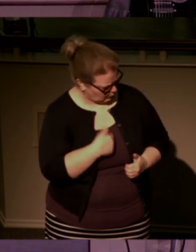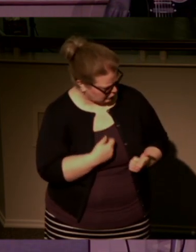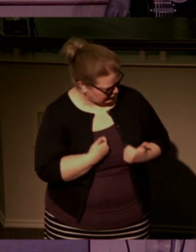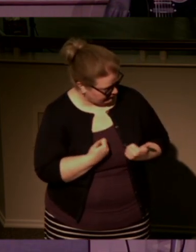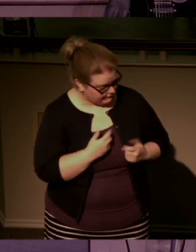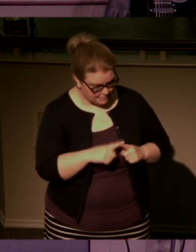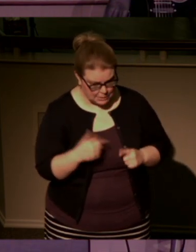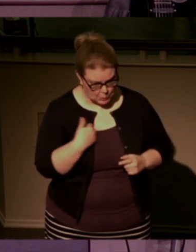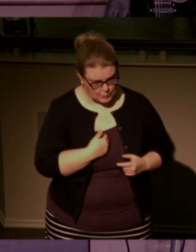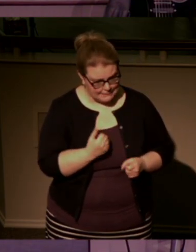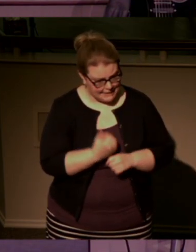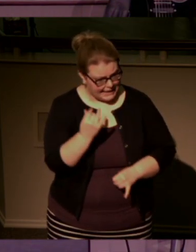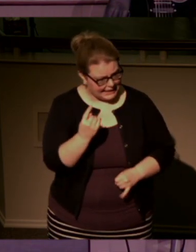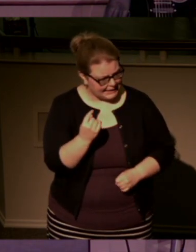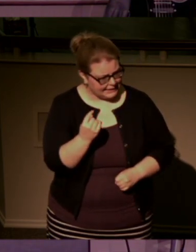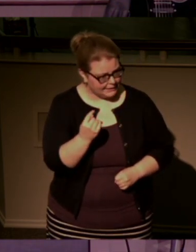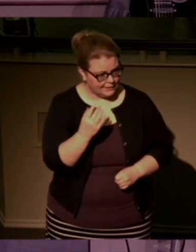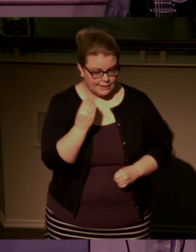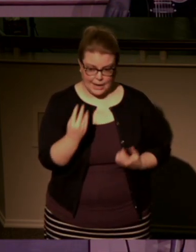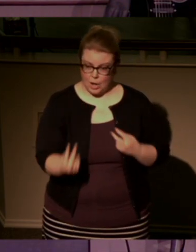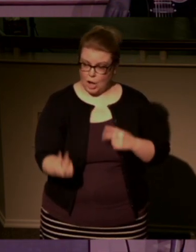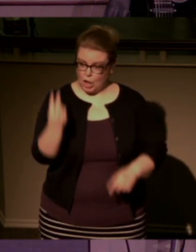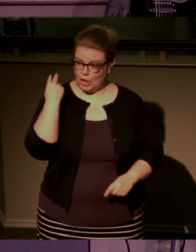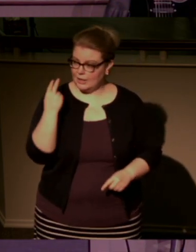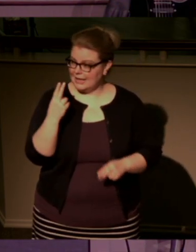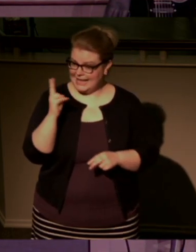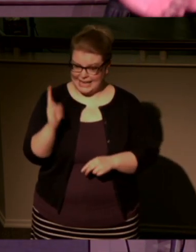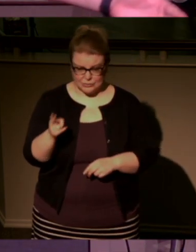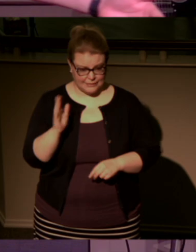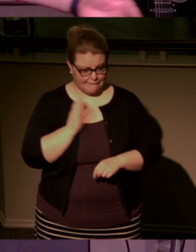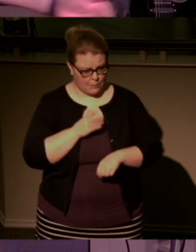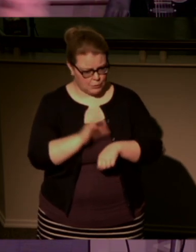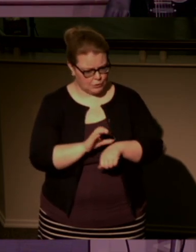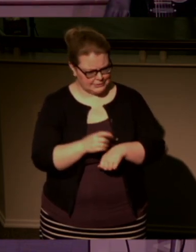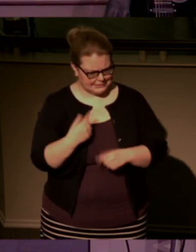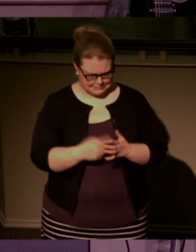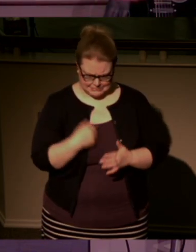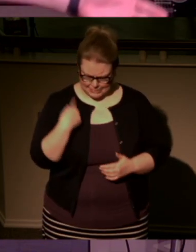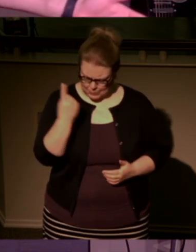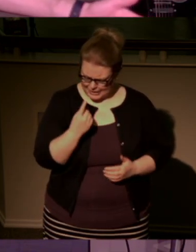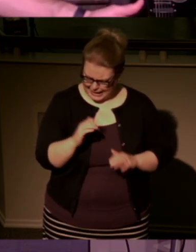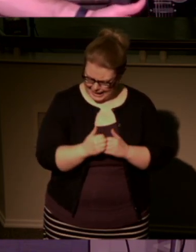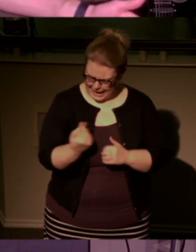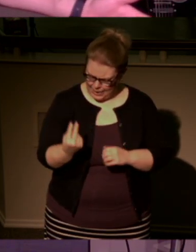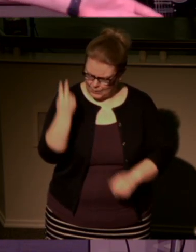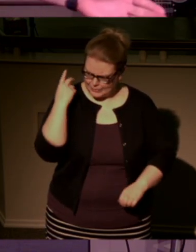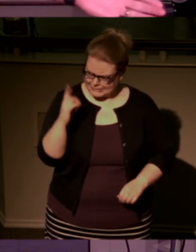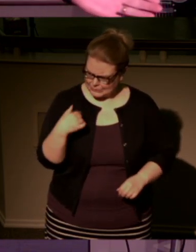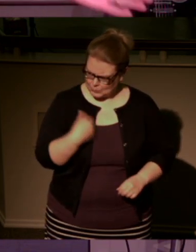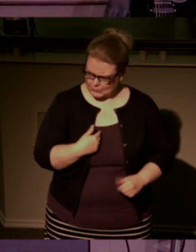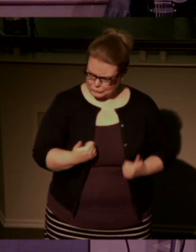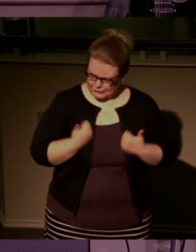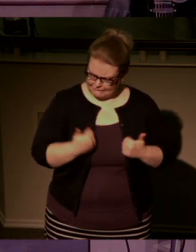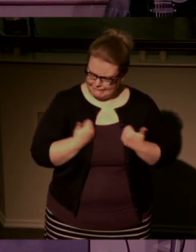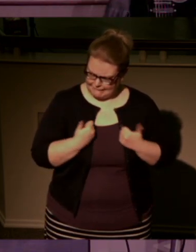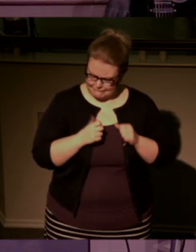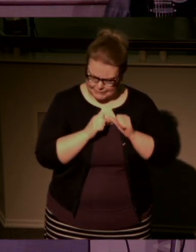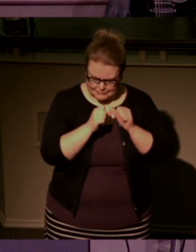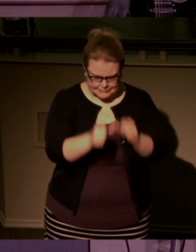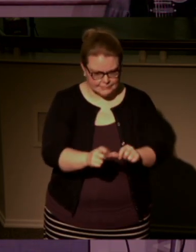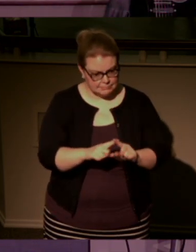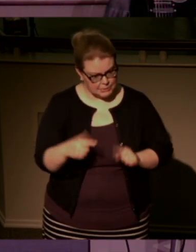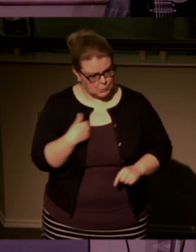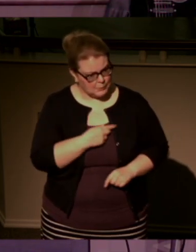it. I look at the history of our church, and sometimes I'm like, how did we make it? And yet we did. The